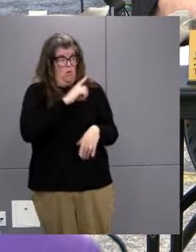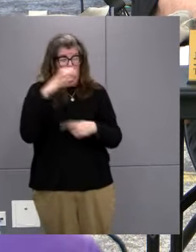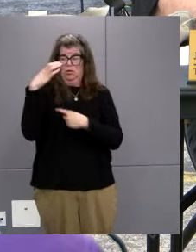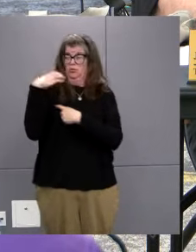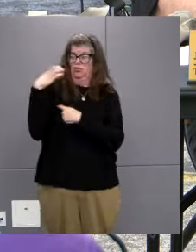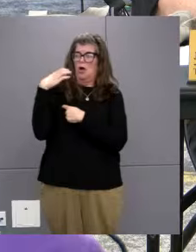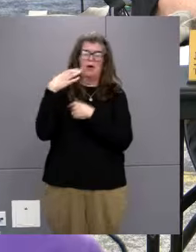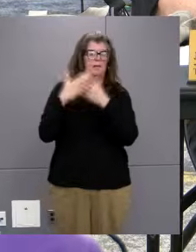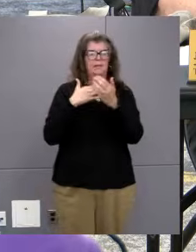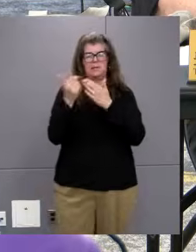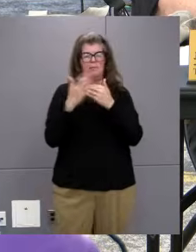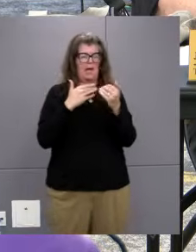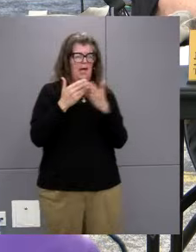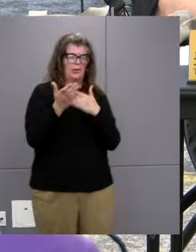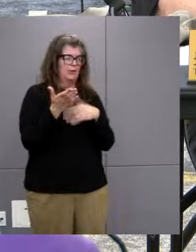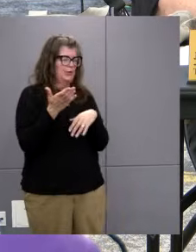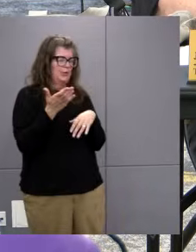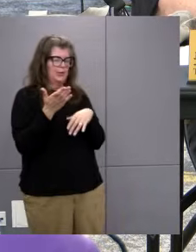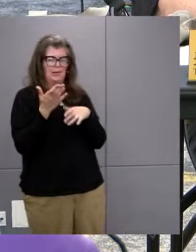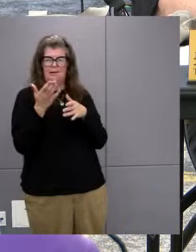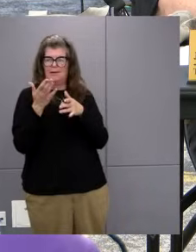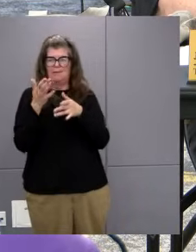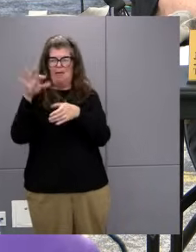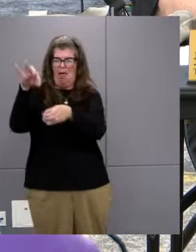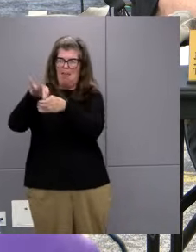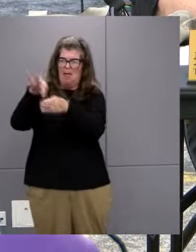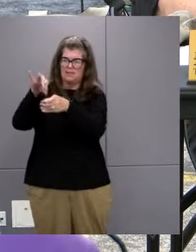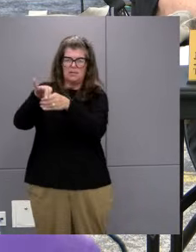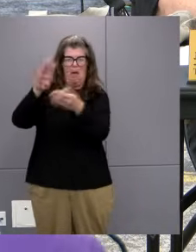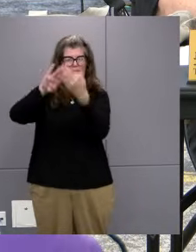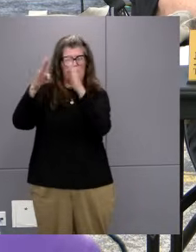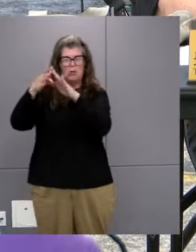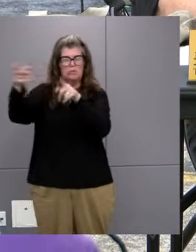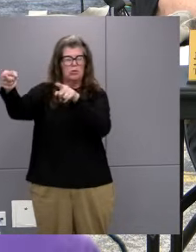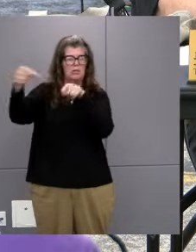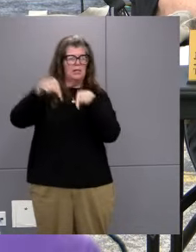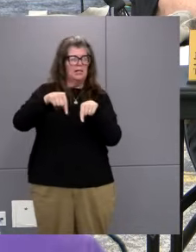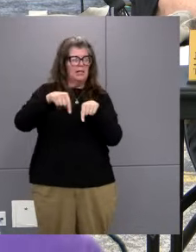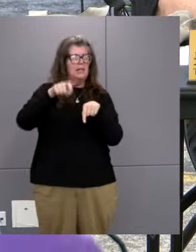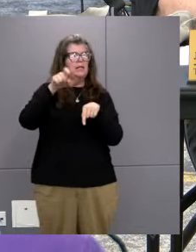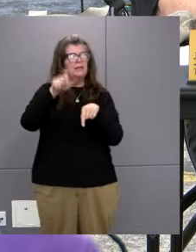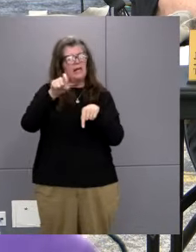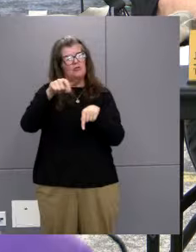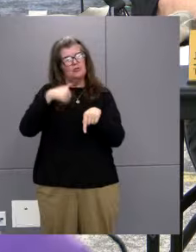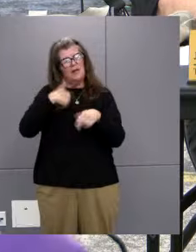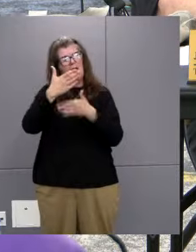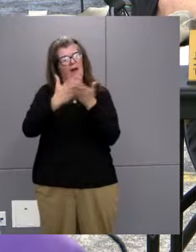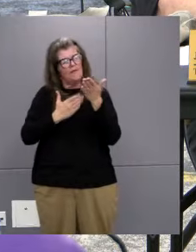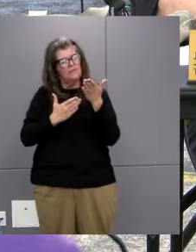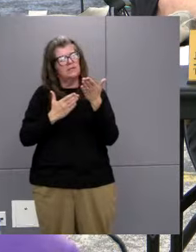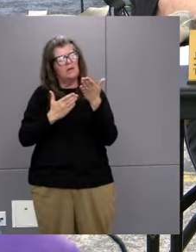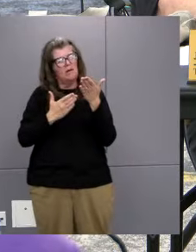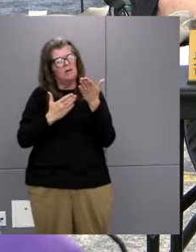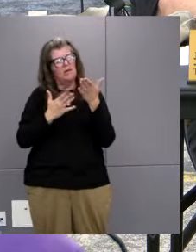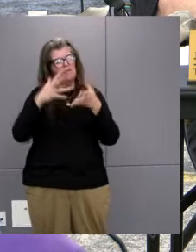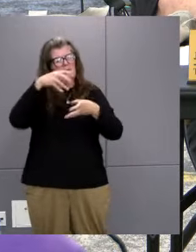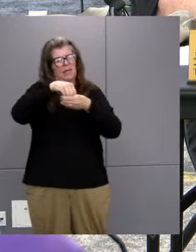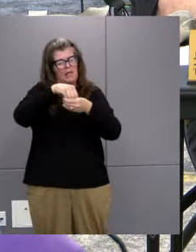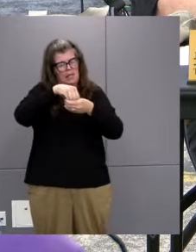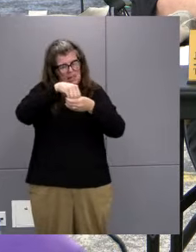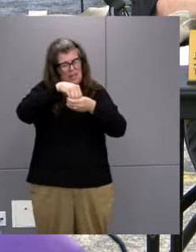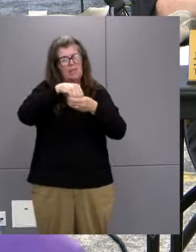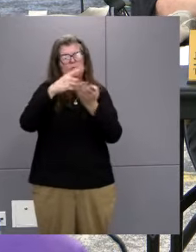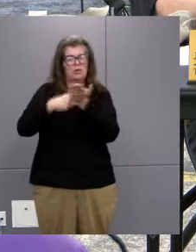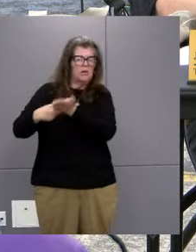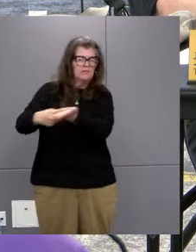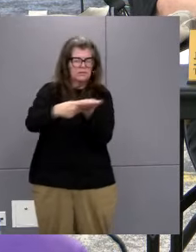chair is, being an elected official by the community, I believe they should be able to have input on policies and decisions and be part of the